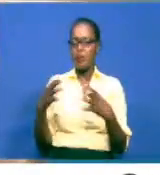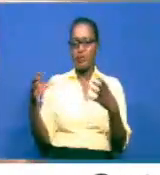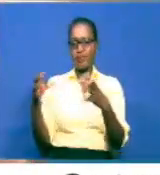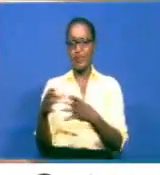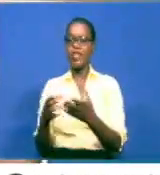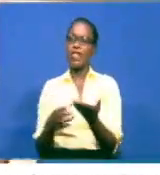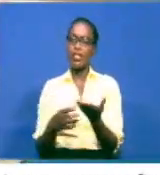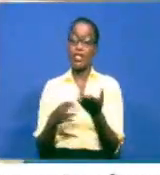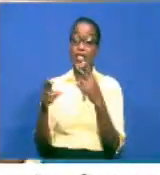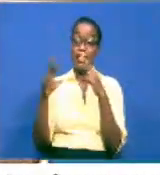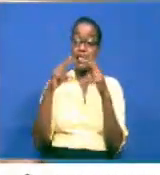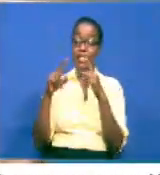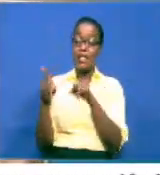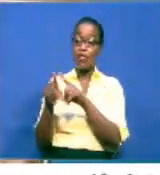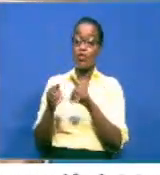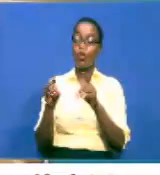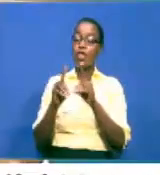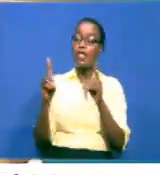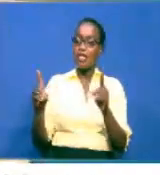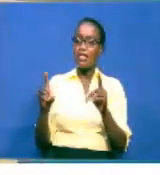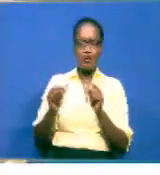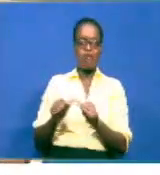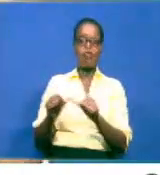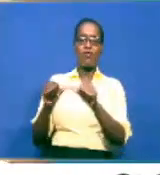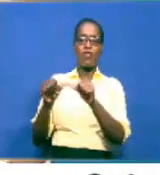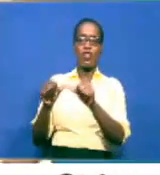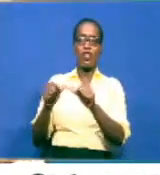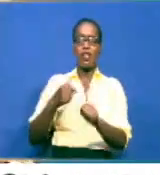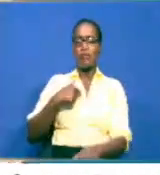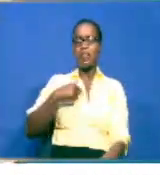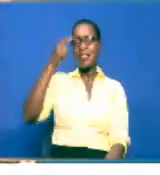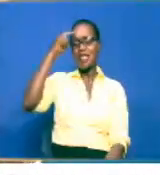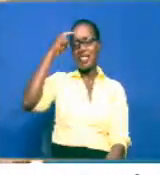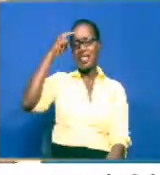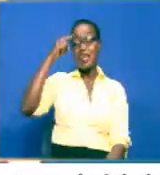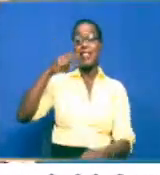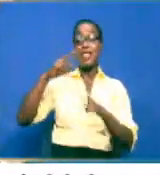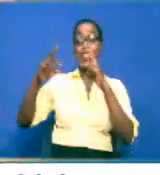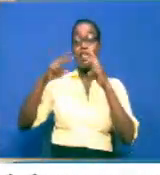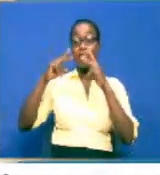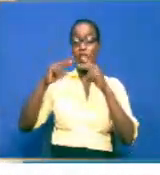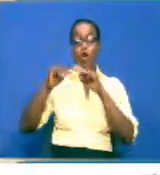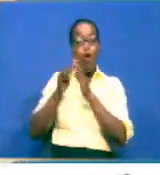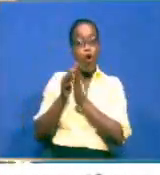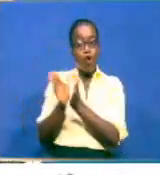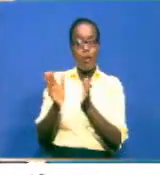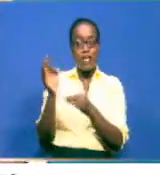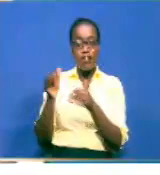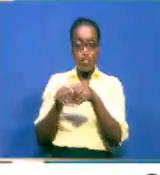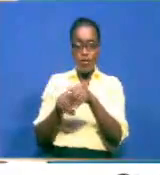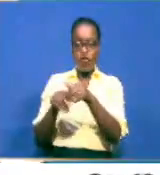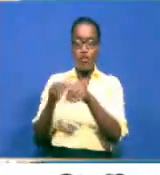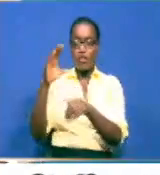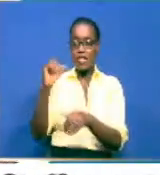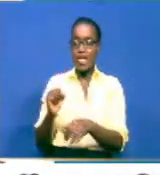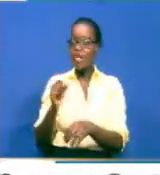in the eateries, and then the social distance will be maintained. So my thinking is that mm-hmm. the eateries that are going to open, if they actually follow what the CS has